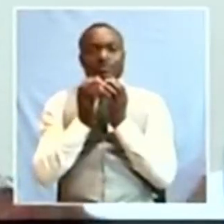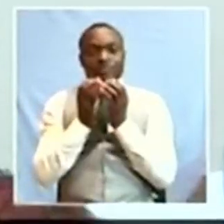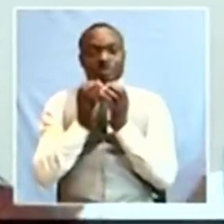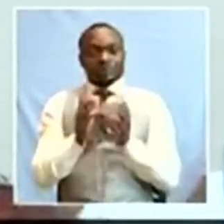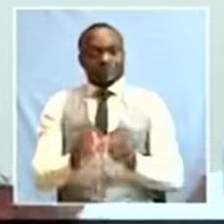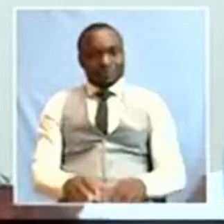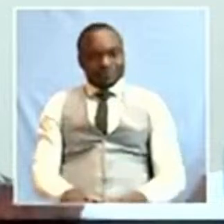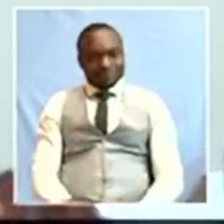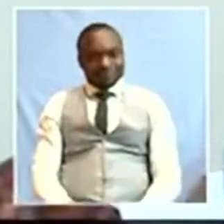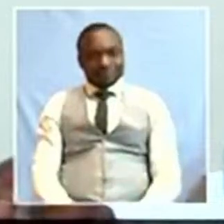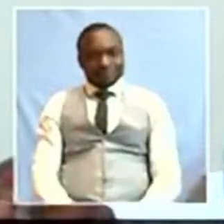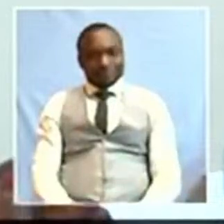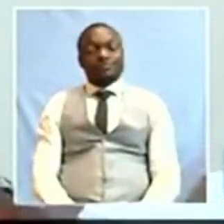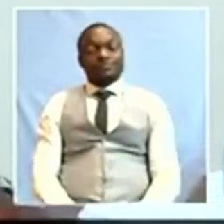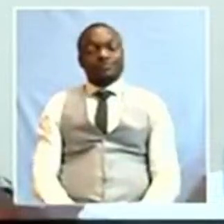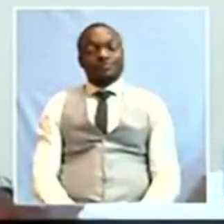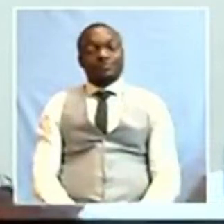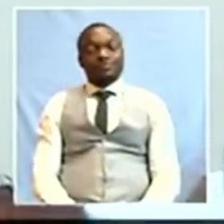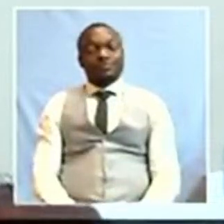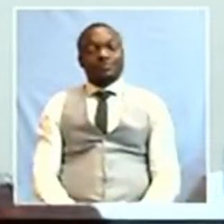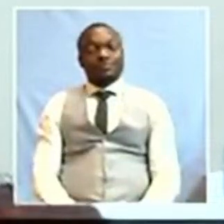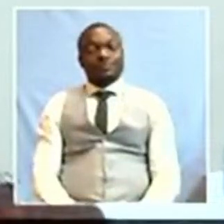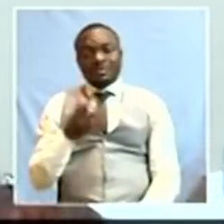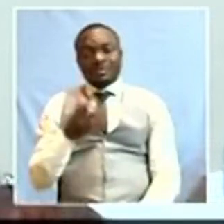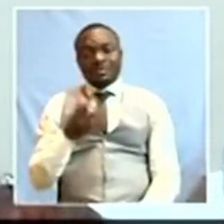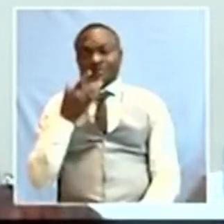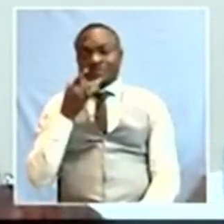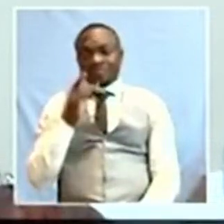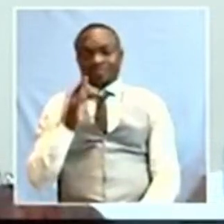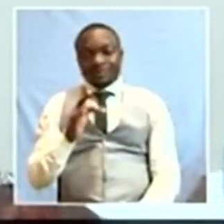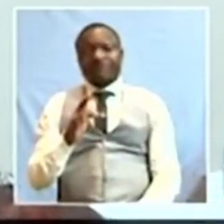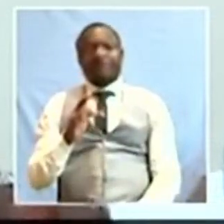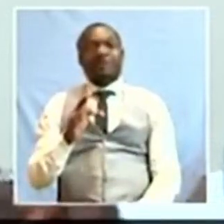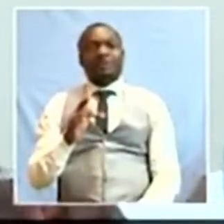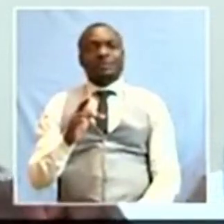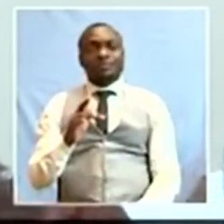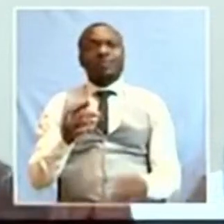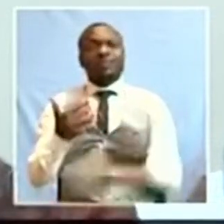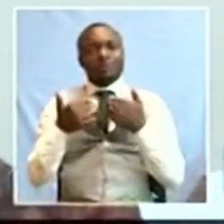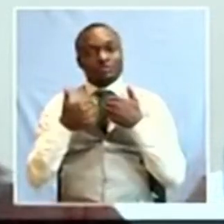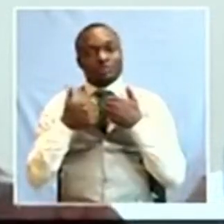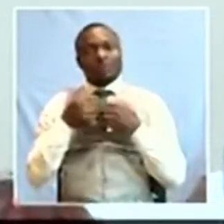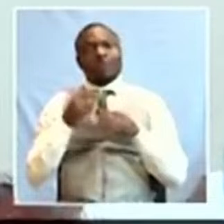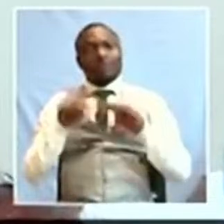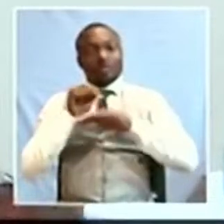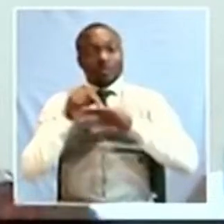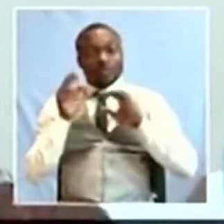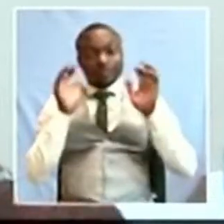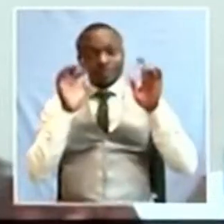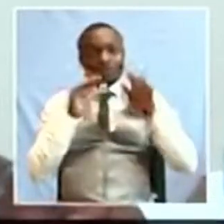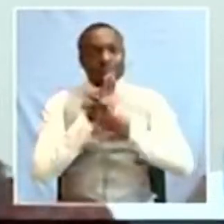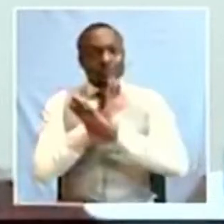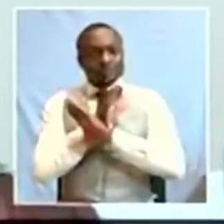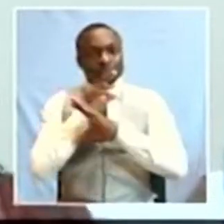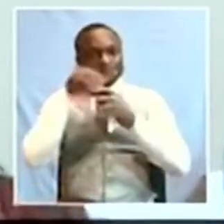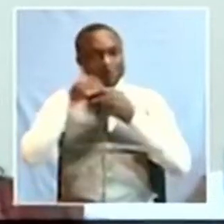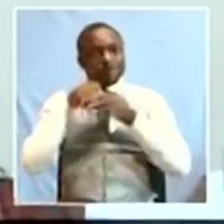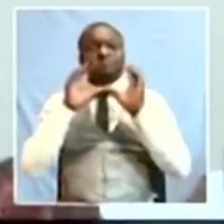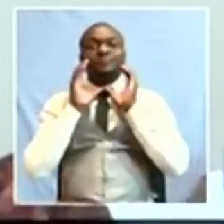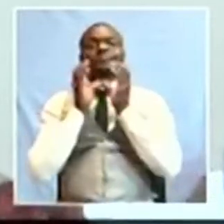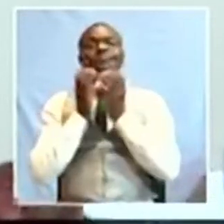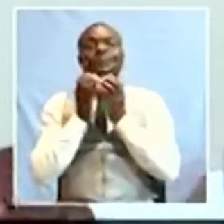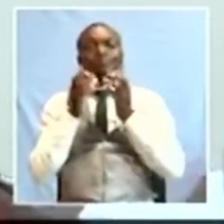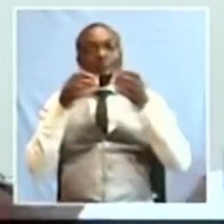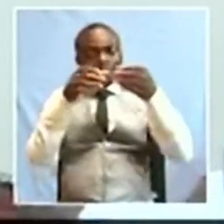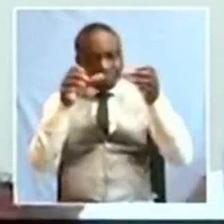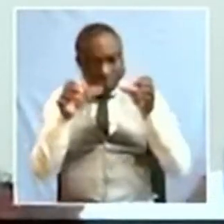and we are privileged to host the National Assembly in Mandevu constituency. So you're welcome to Mandevu constituency as